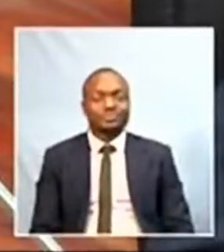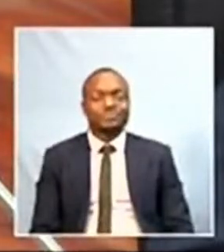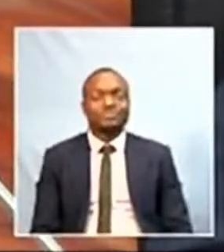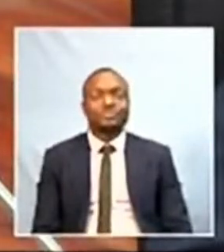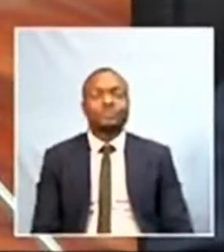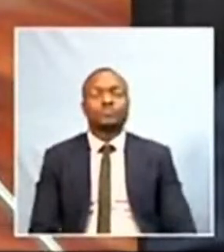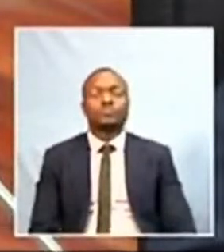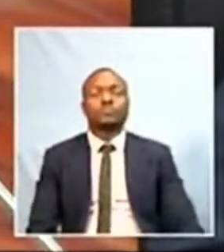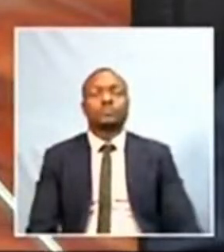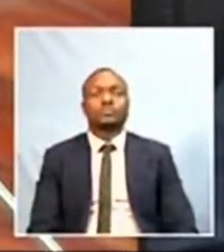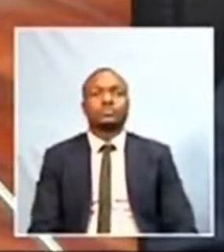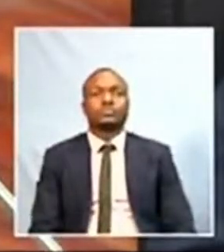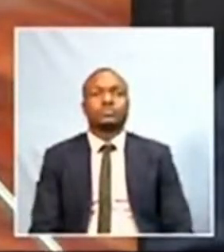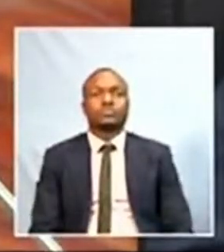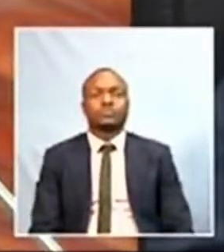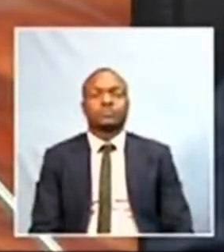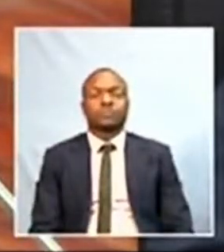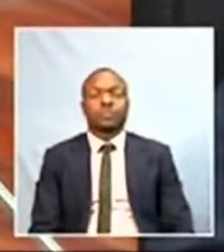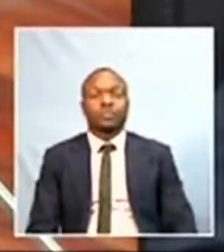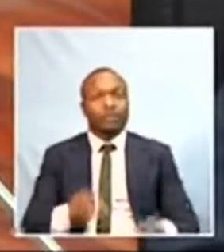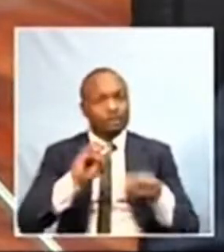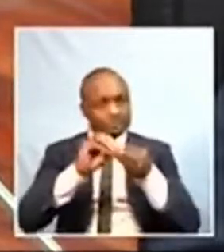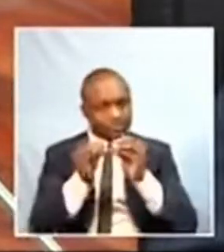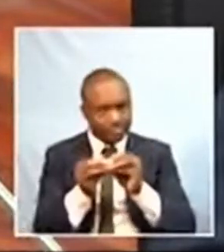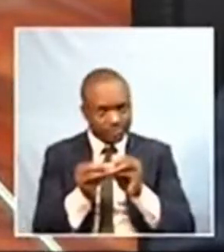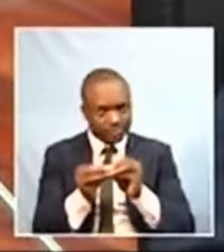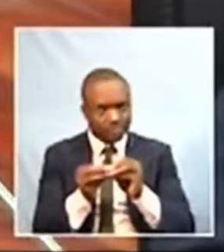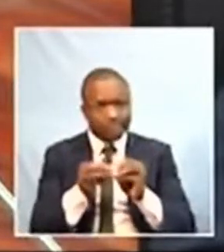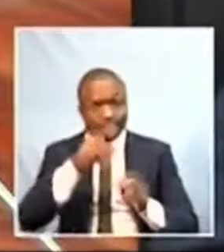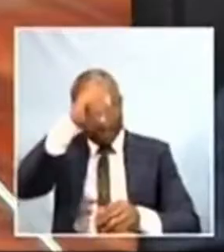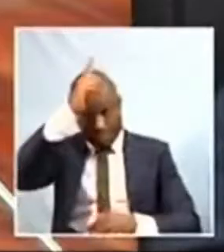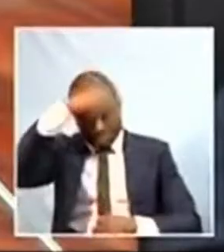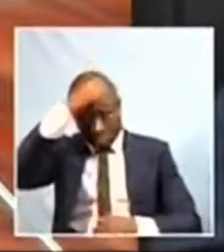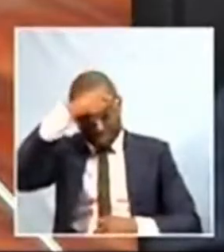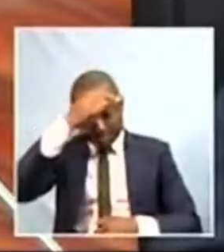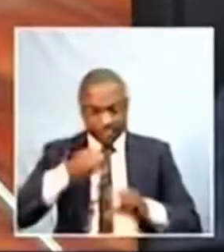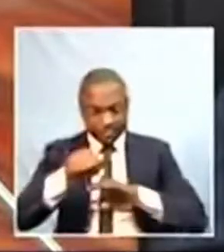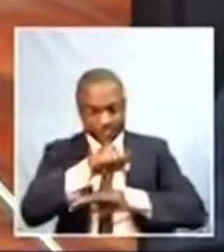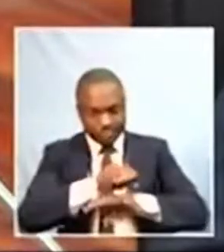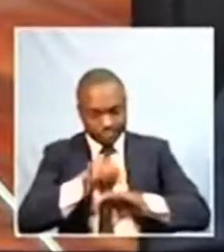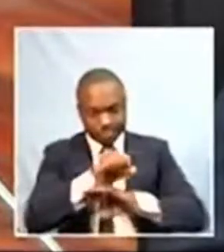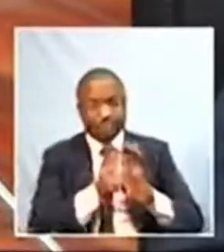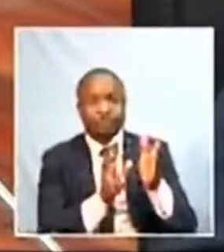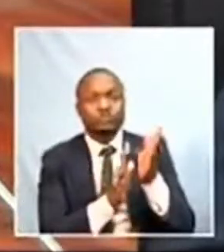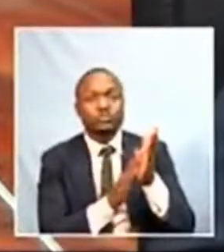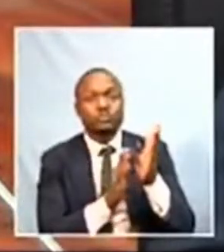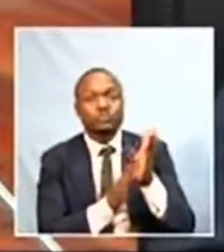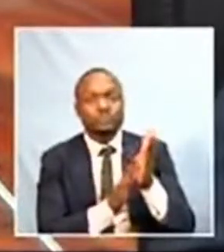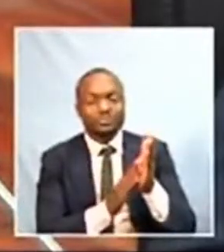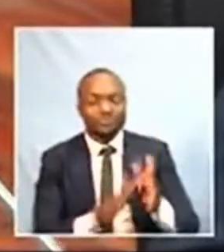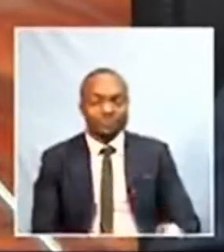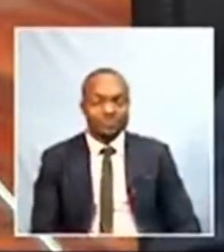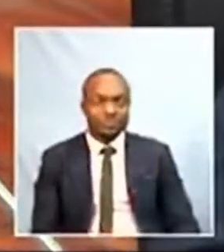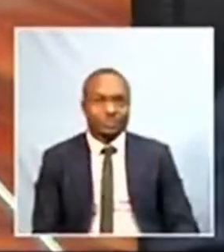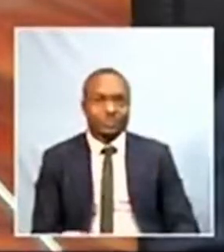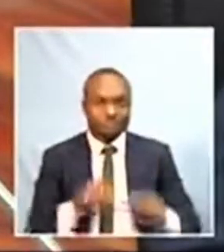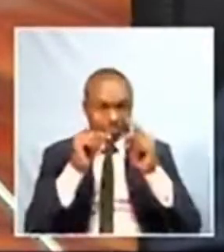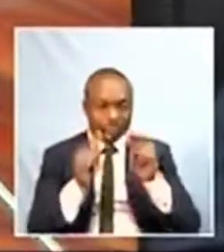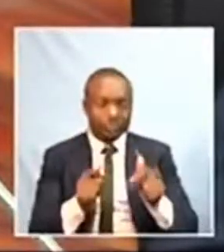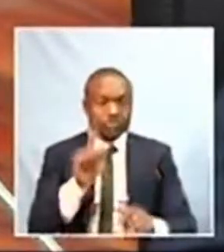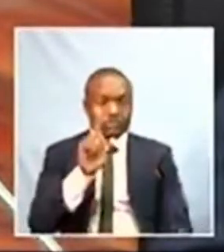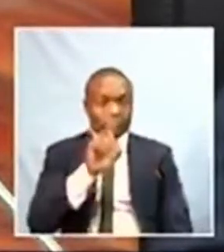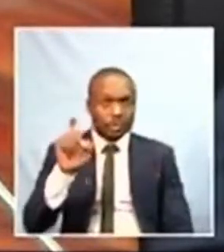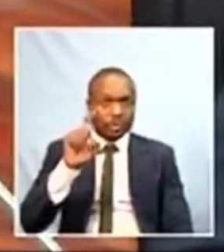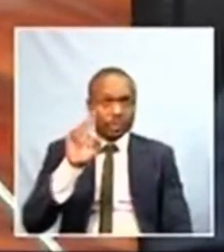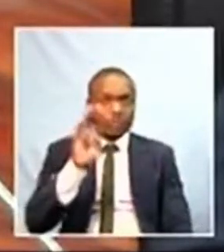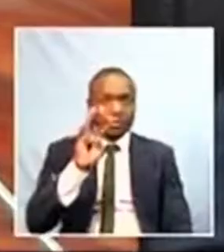where the number of graduates for secondary schools has gone to